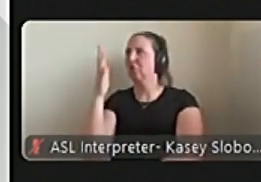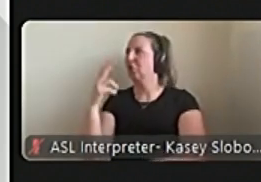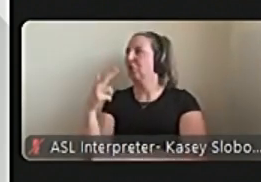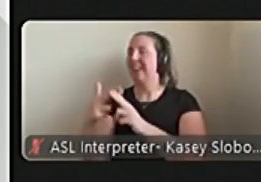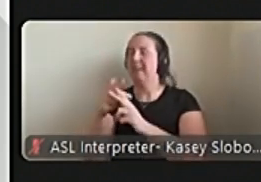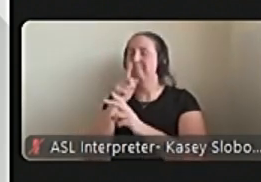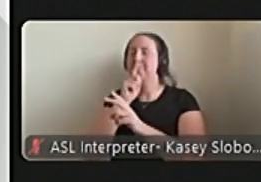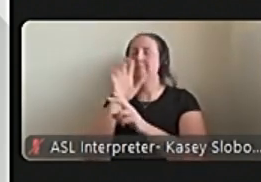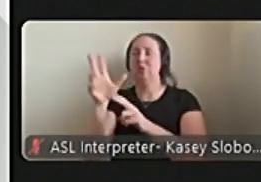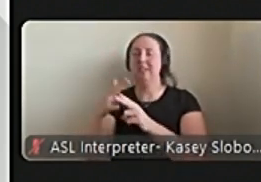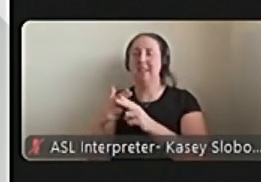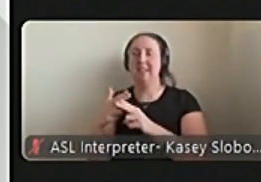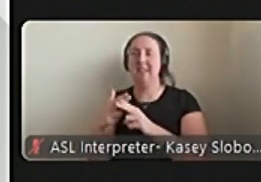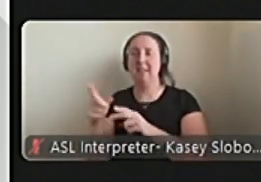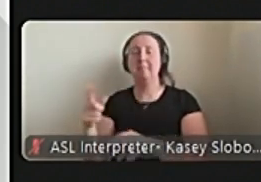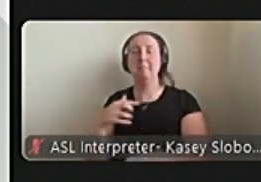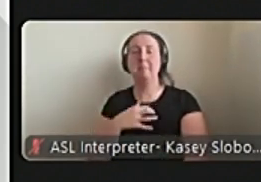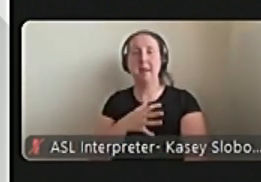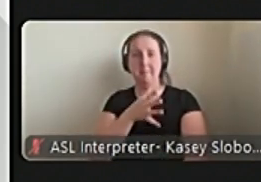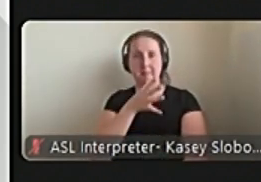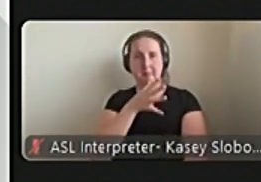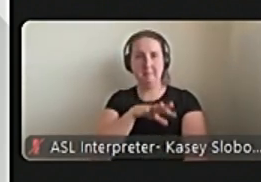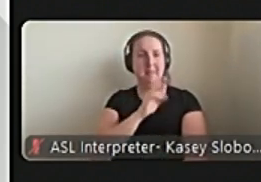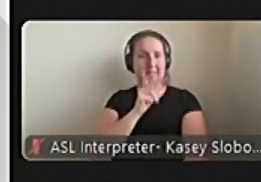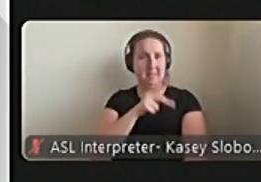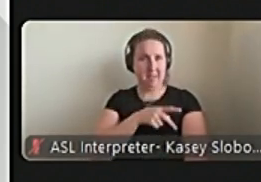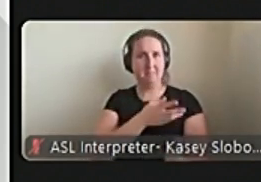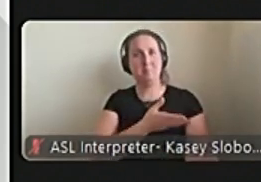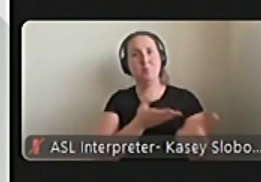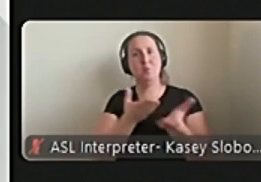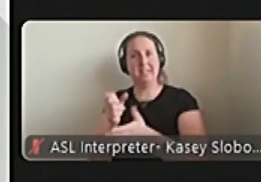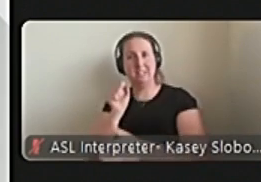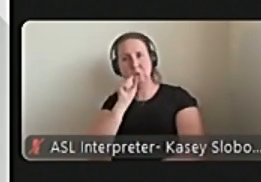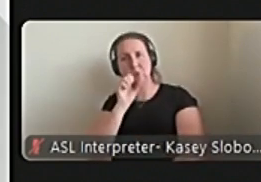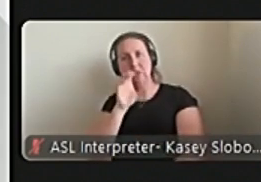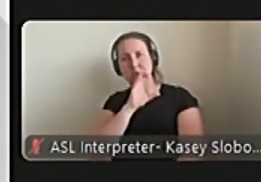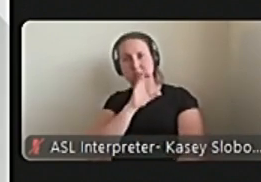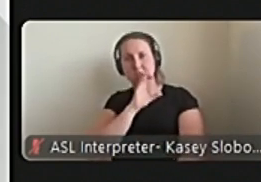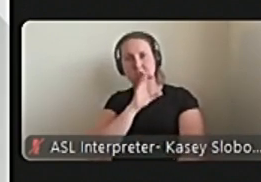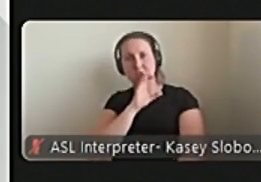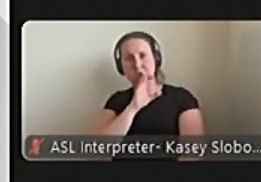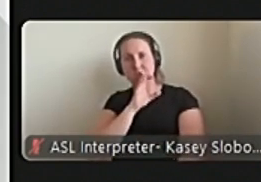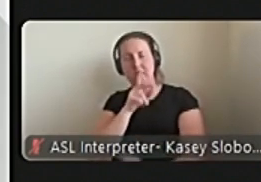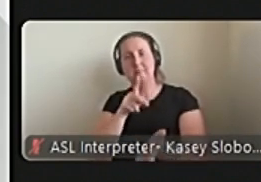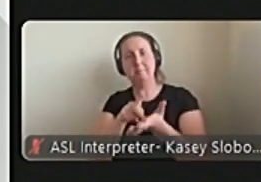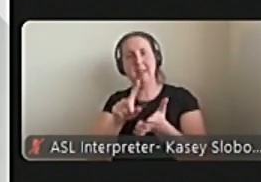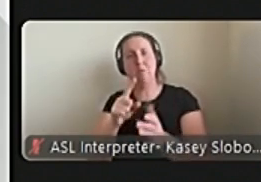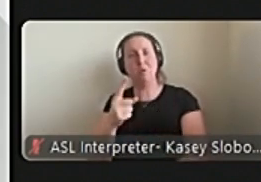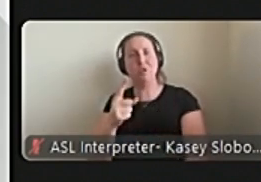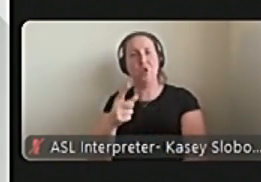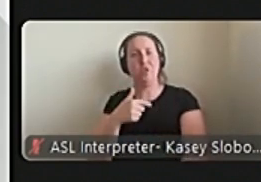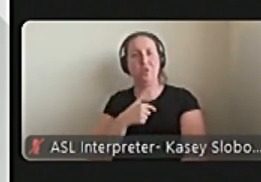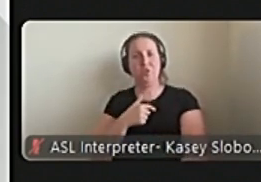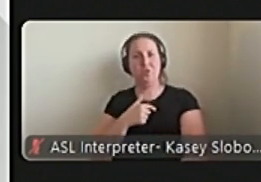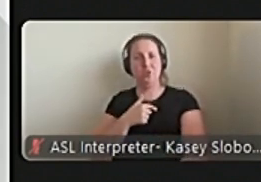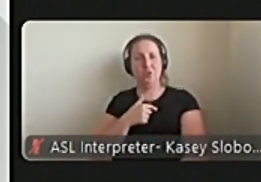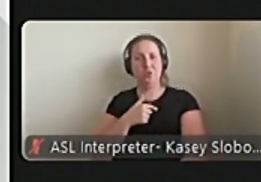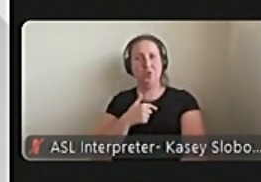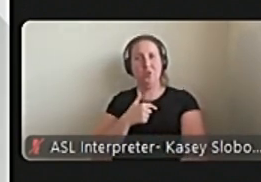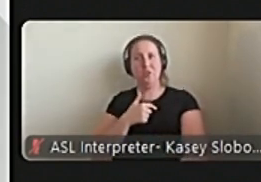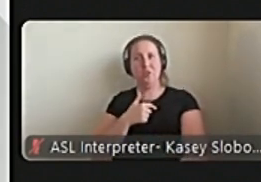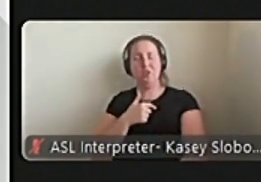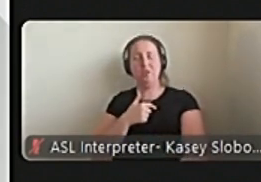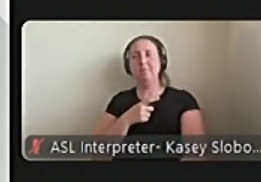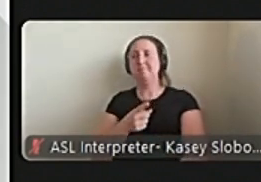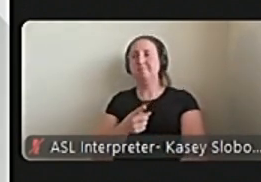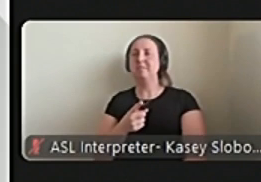she would pick up my mom to take her down to the senior center for $1 Yeah. or because of transportation needs. And so it becomes